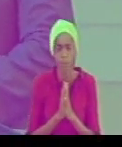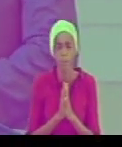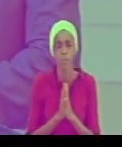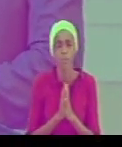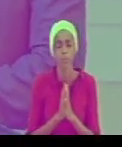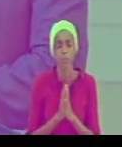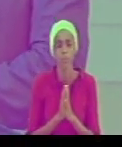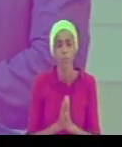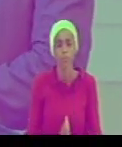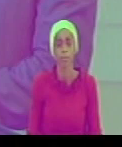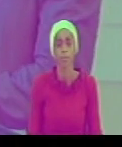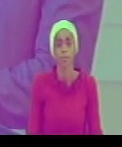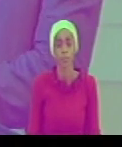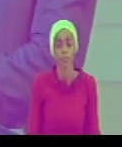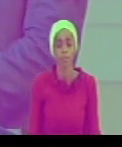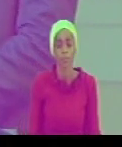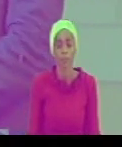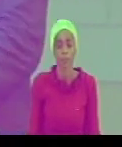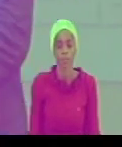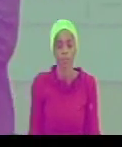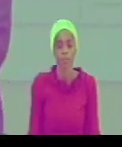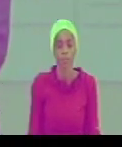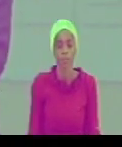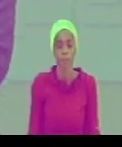Amen.